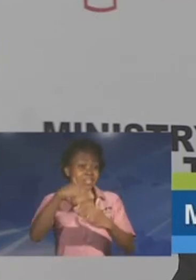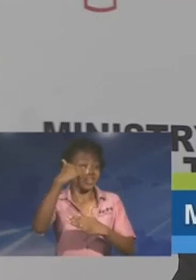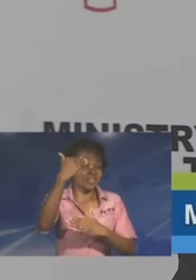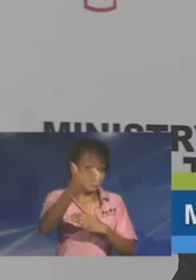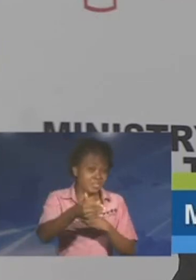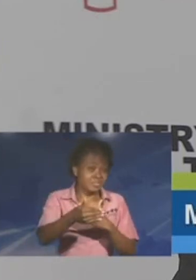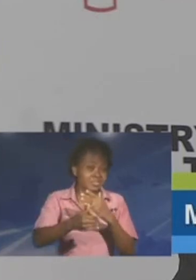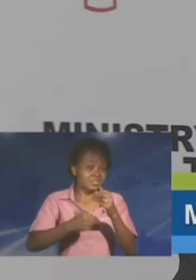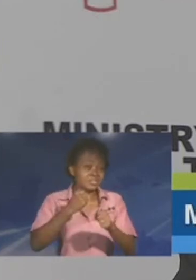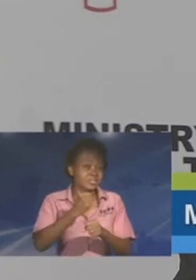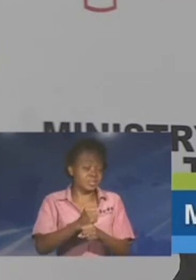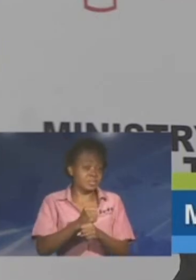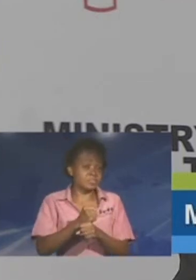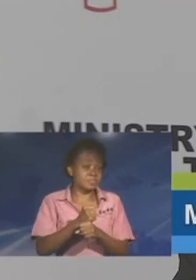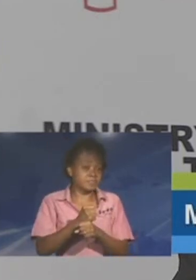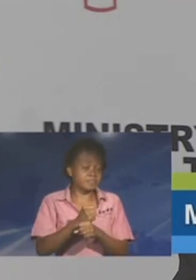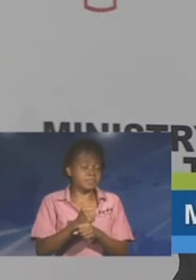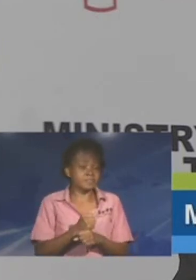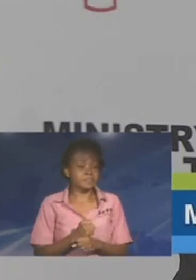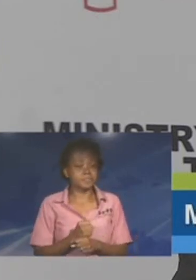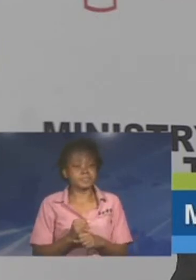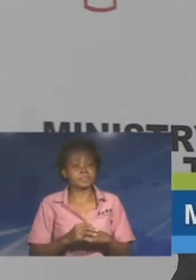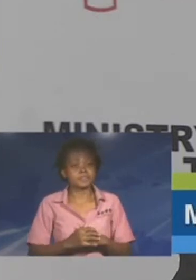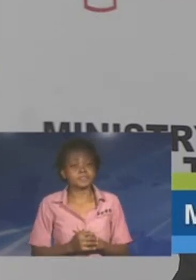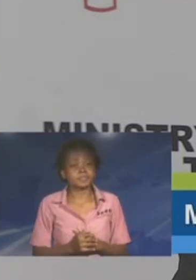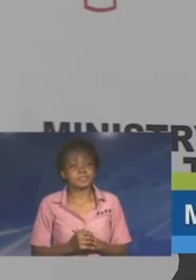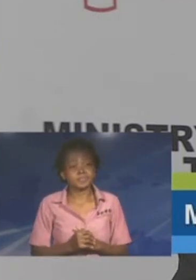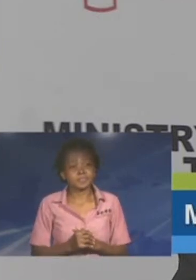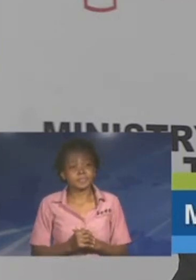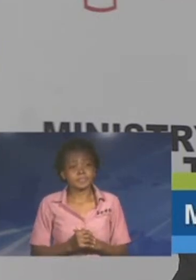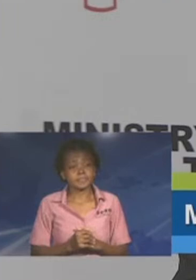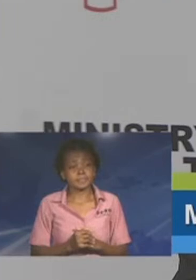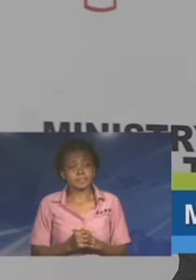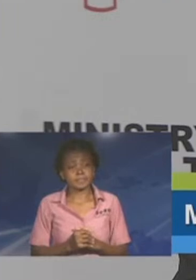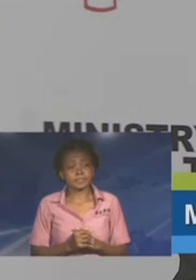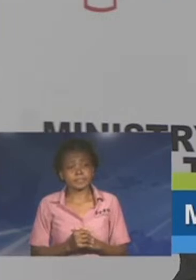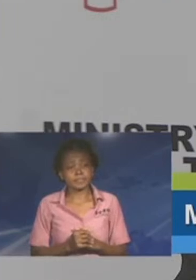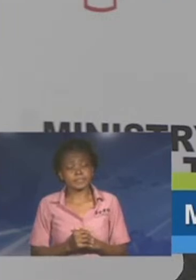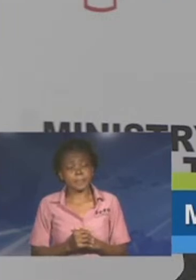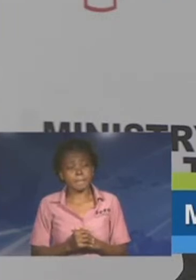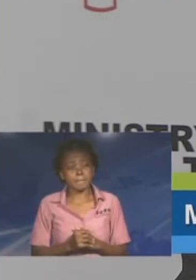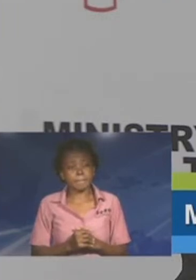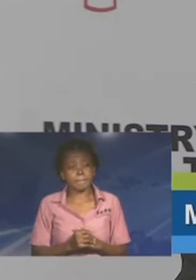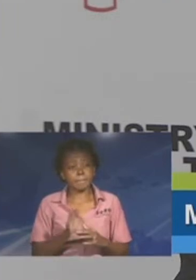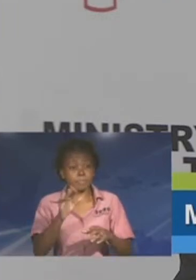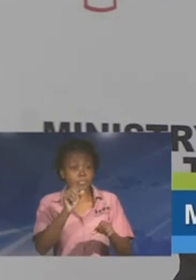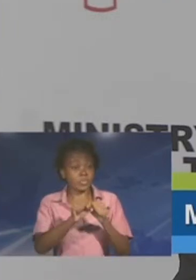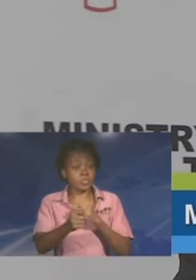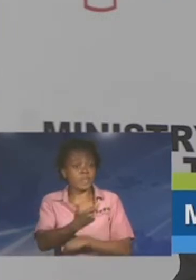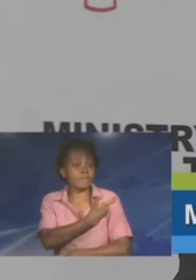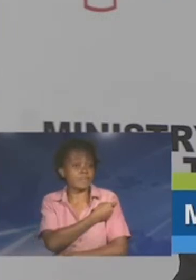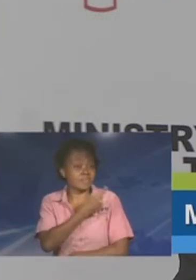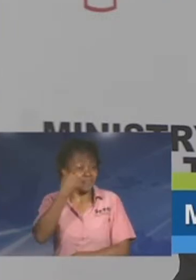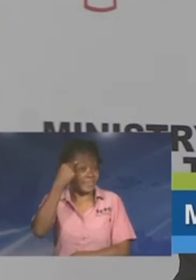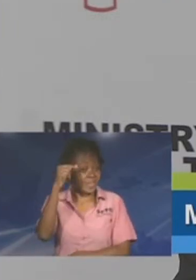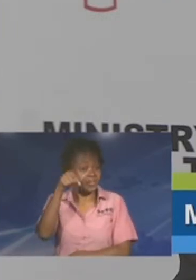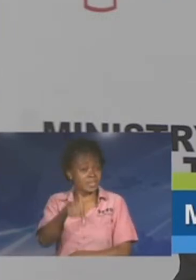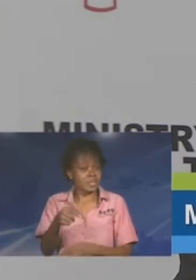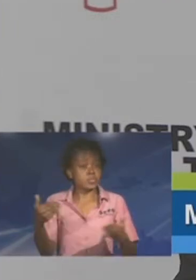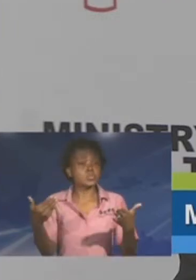with the influenza virus from one season to the next. So the actual vaccine for this new season will